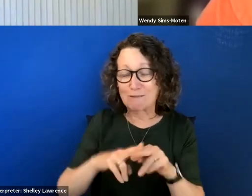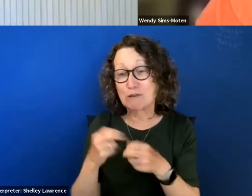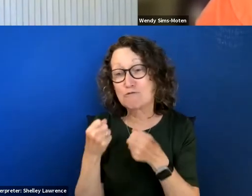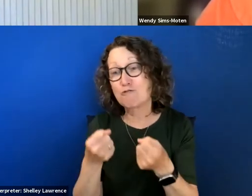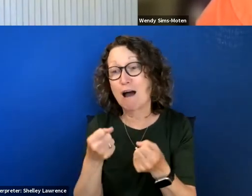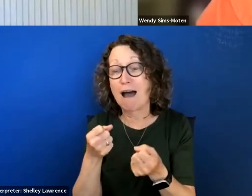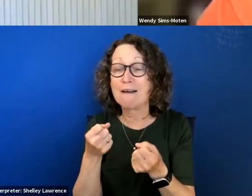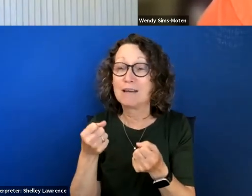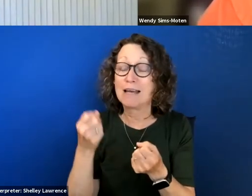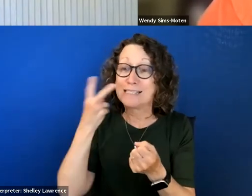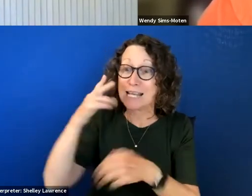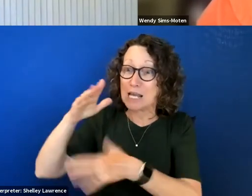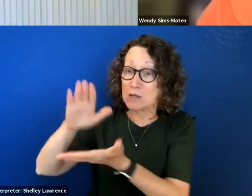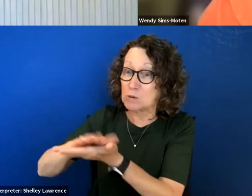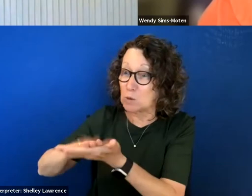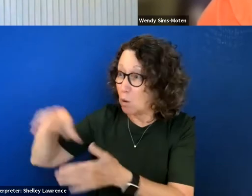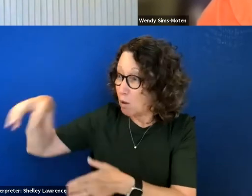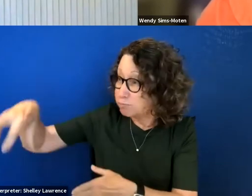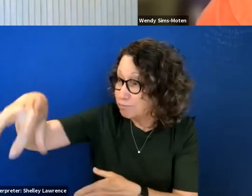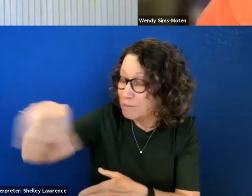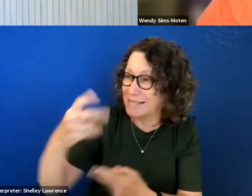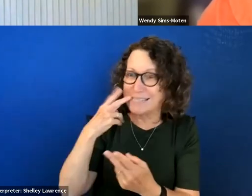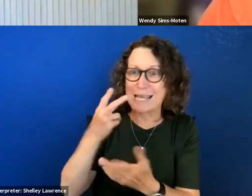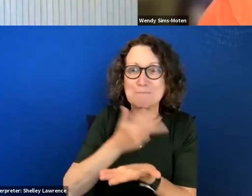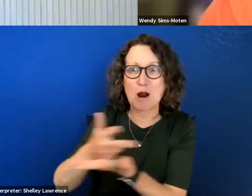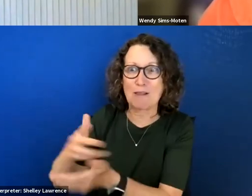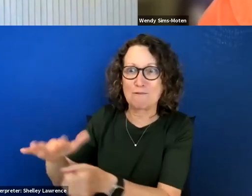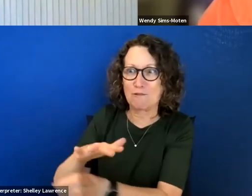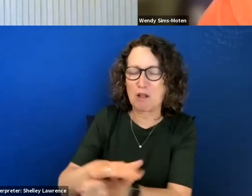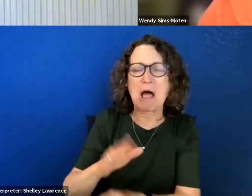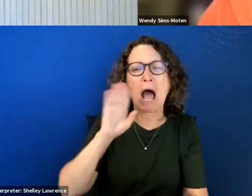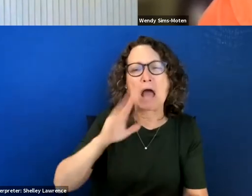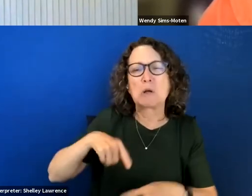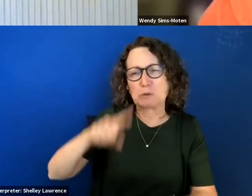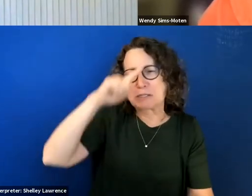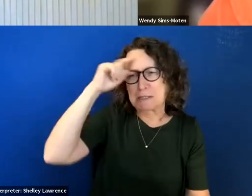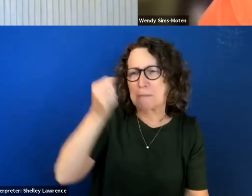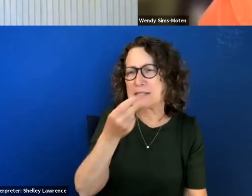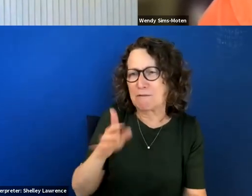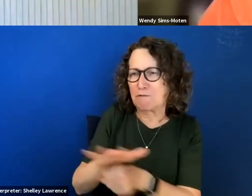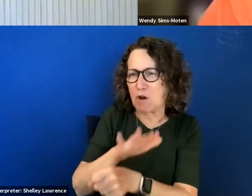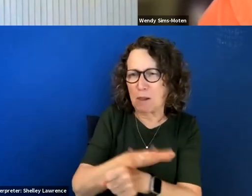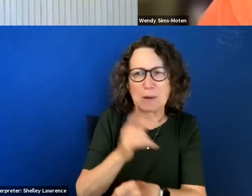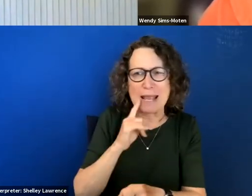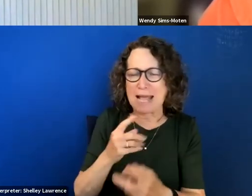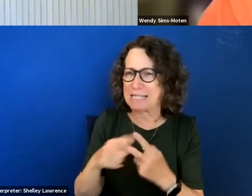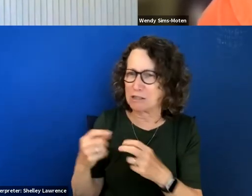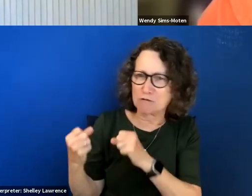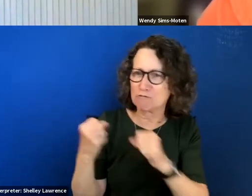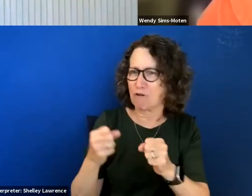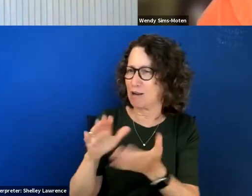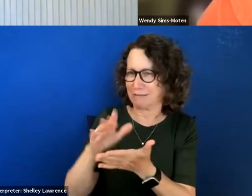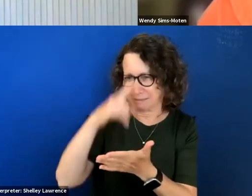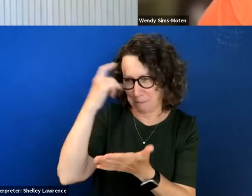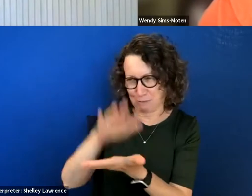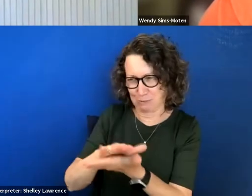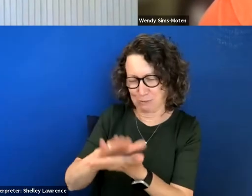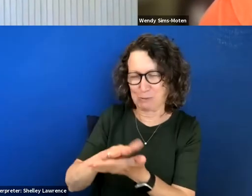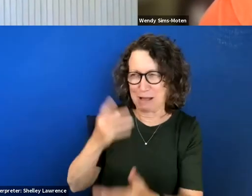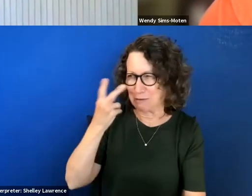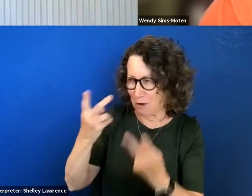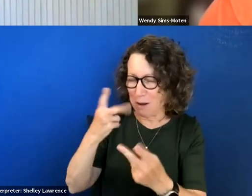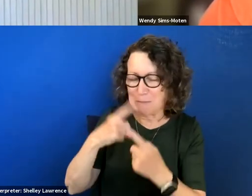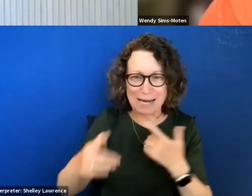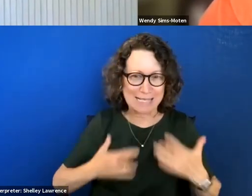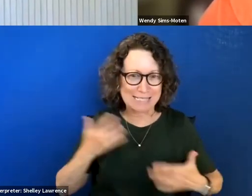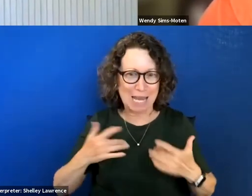schools and see the parking lots full again. And I know a lot of them were already full during summer because we had such a robust summer school, but we're